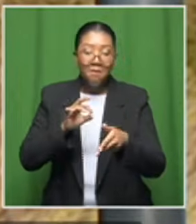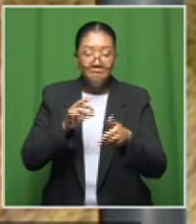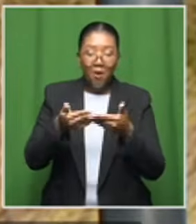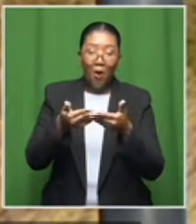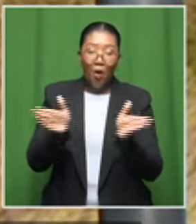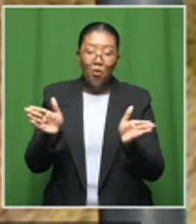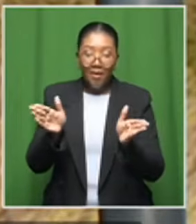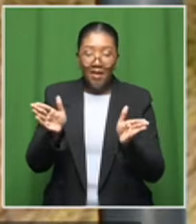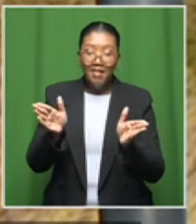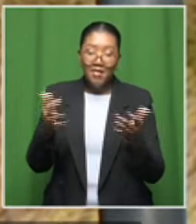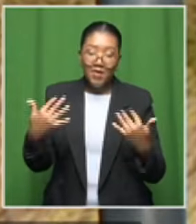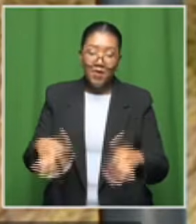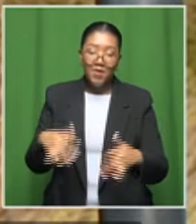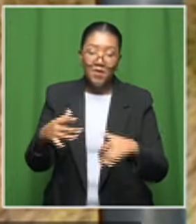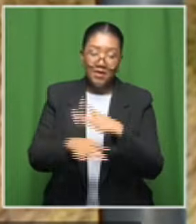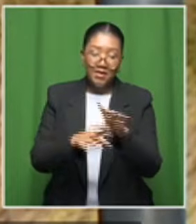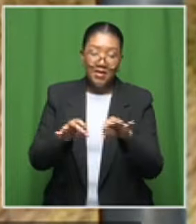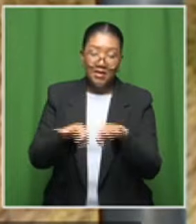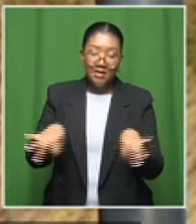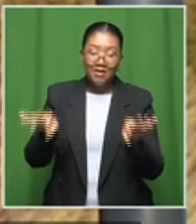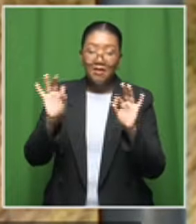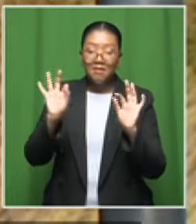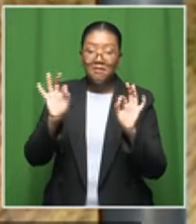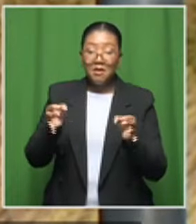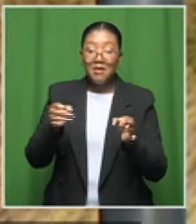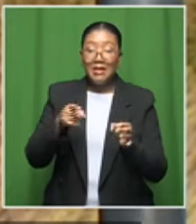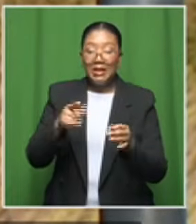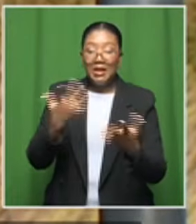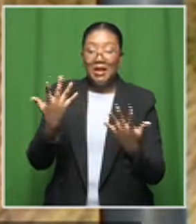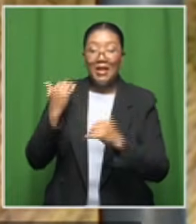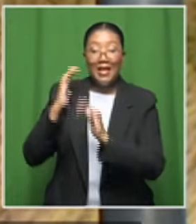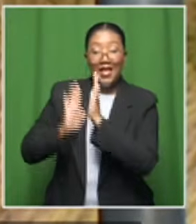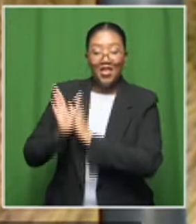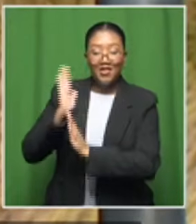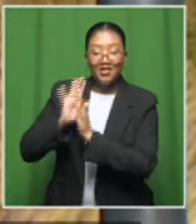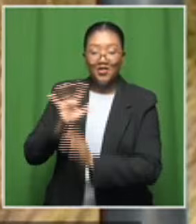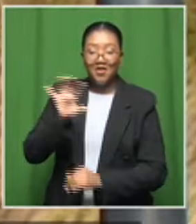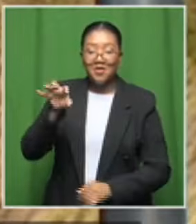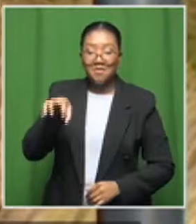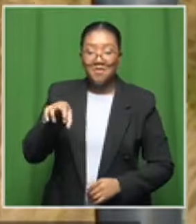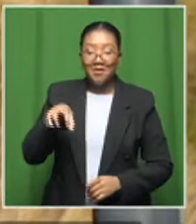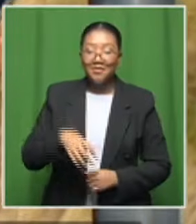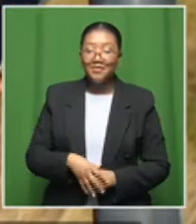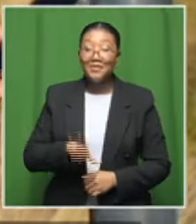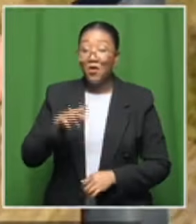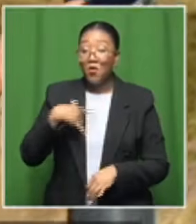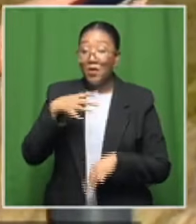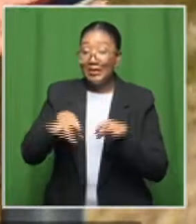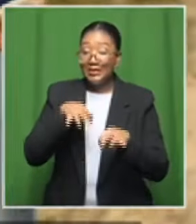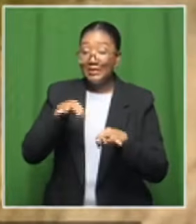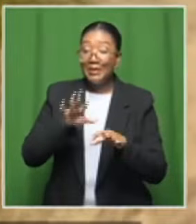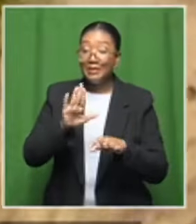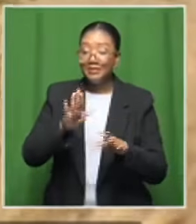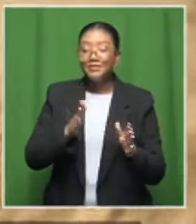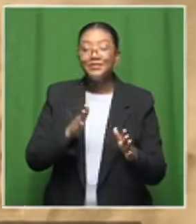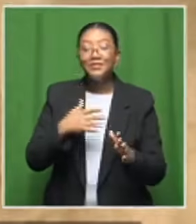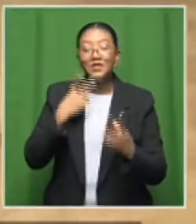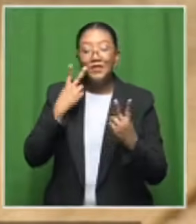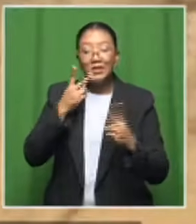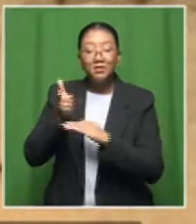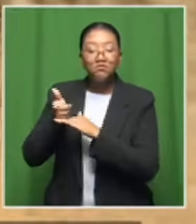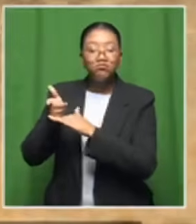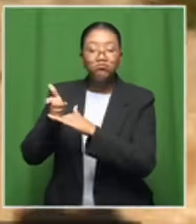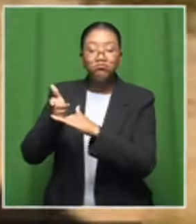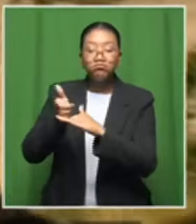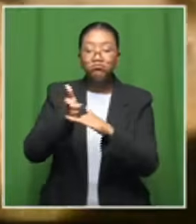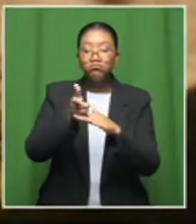a historical site. But first, before we get into the details of what's going to happen, I just want to show you how this area looks like